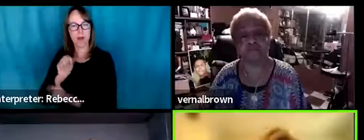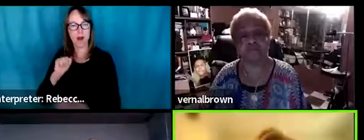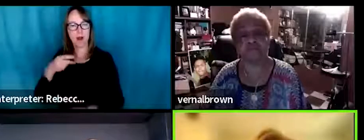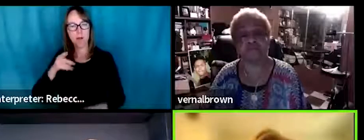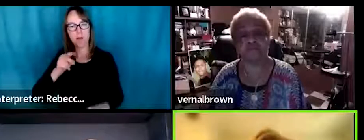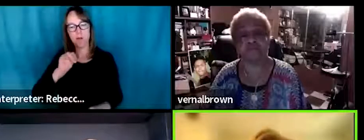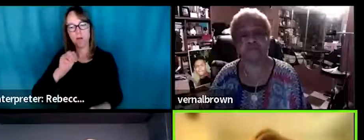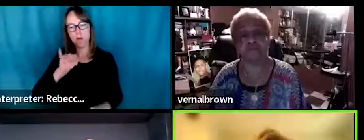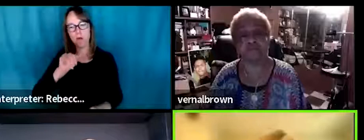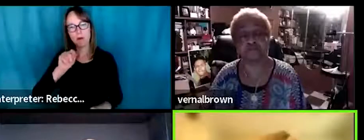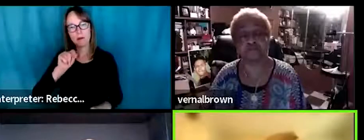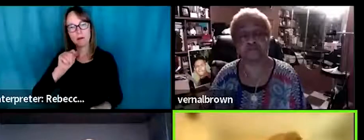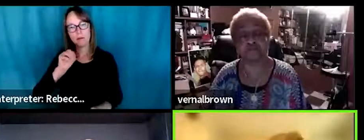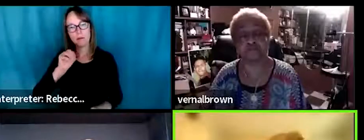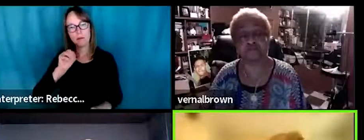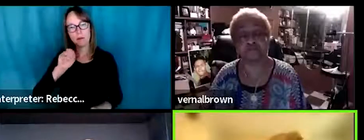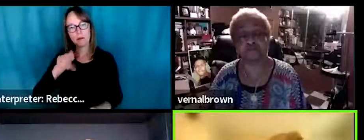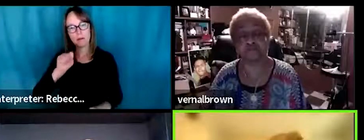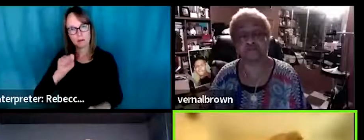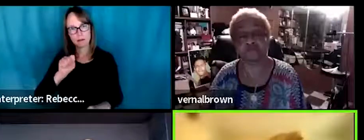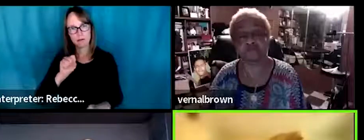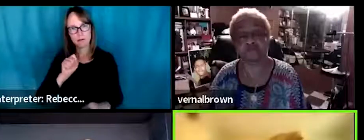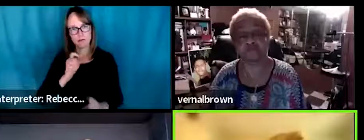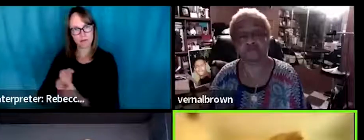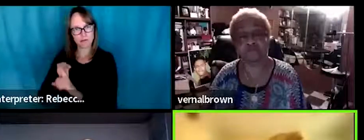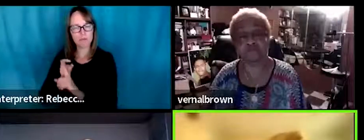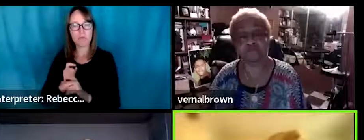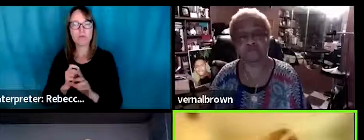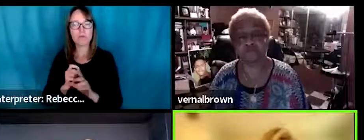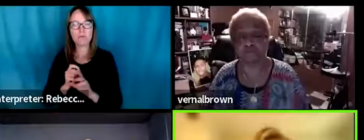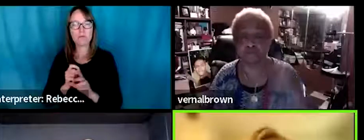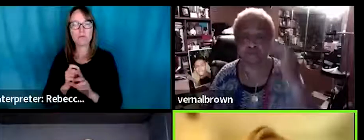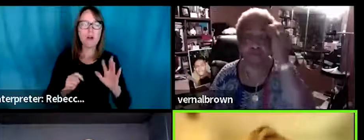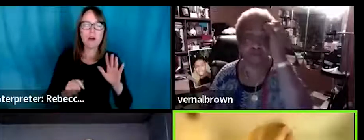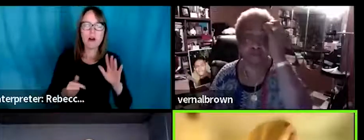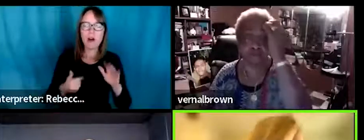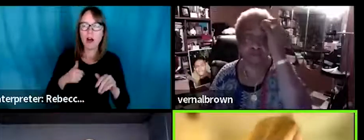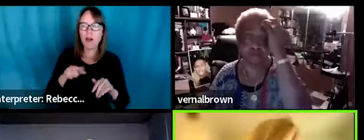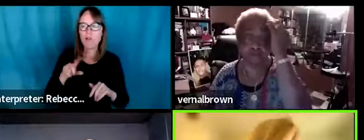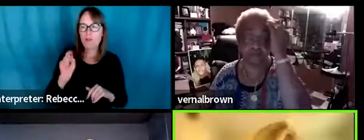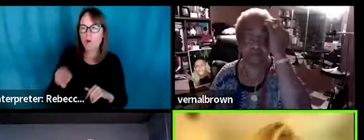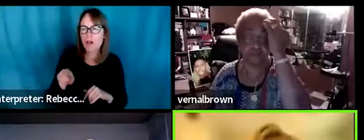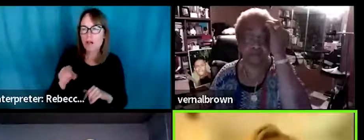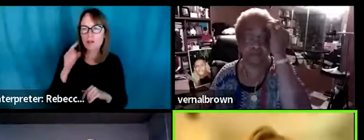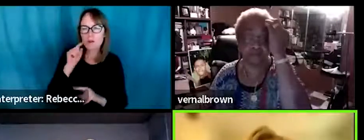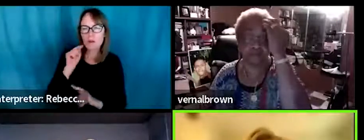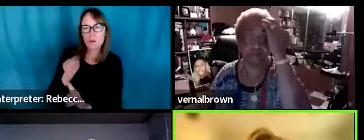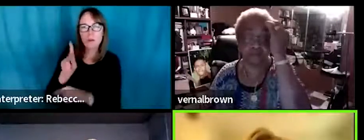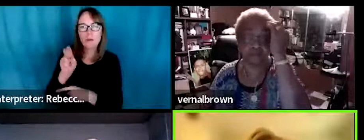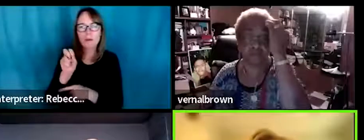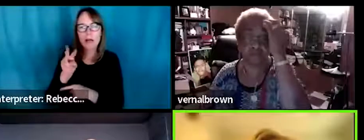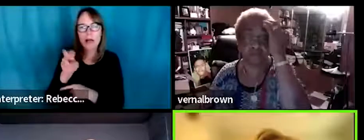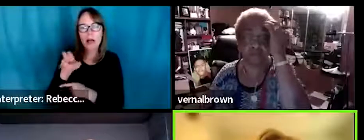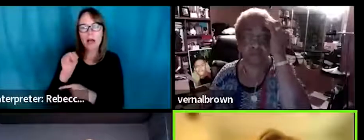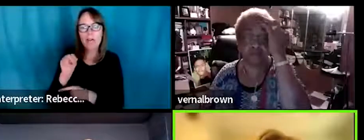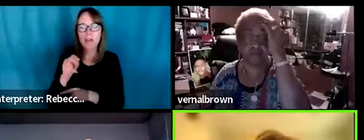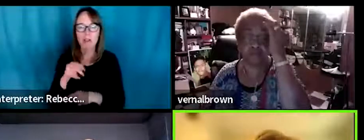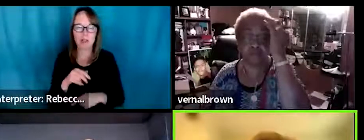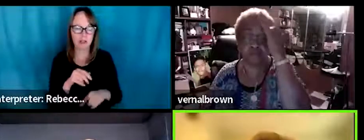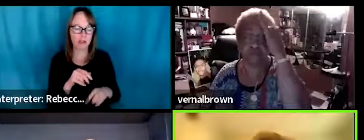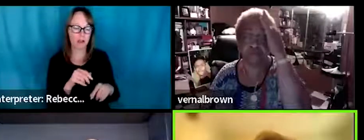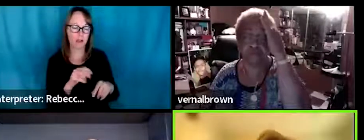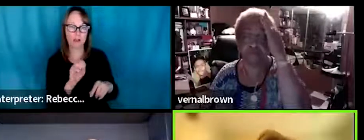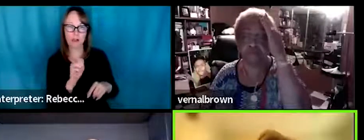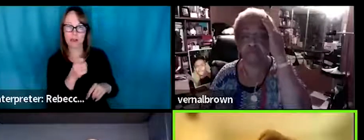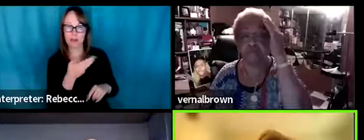Kevin, I just have one question. I see that under Exhibit A, the cost is, you indicated that